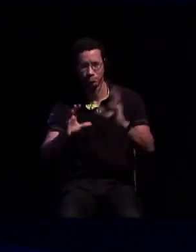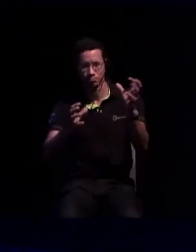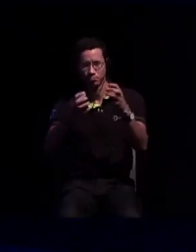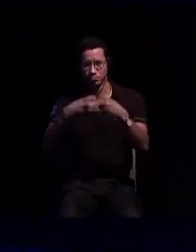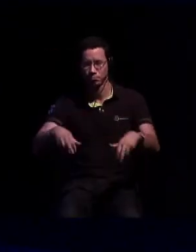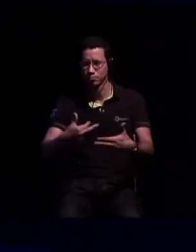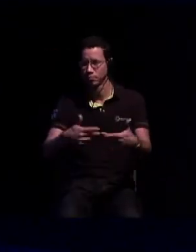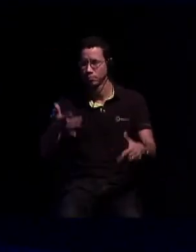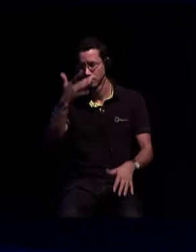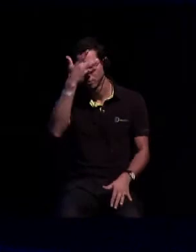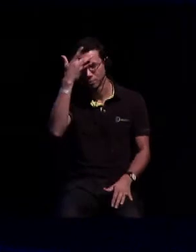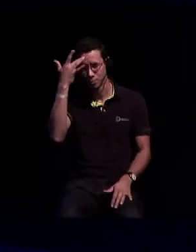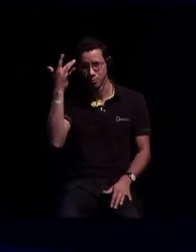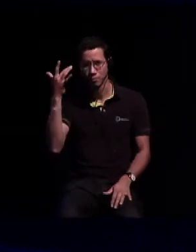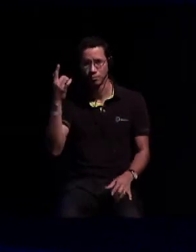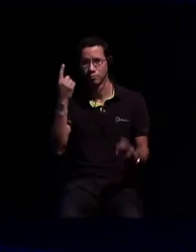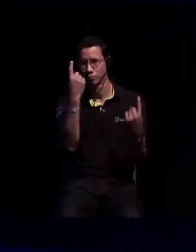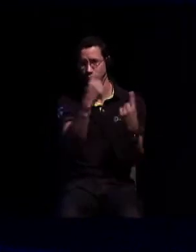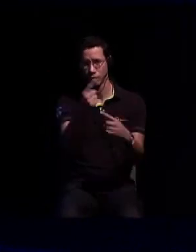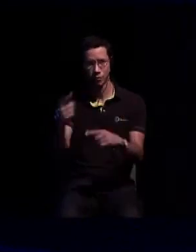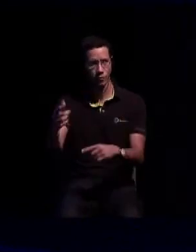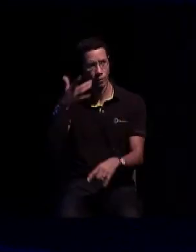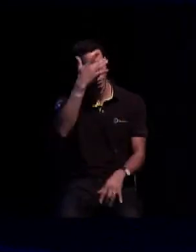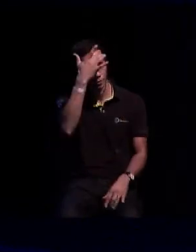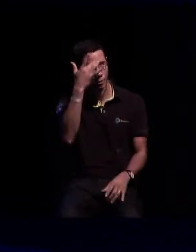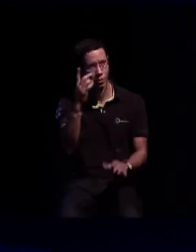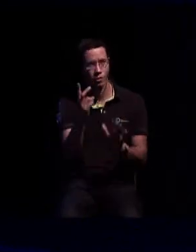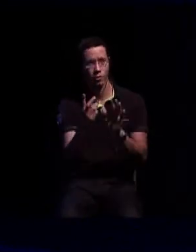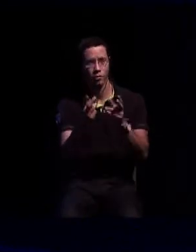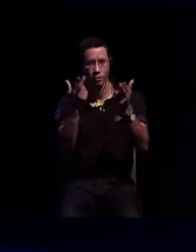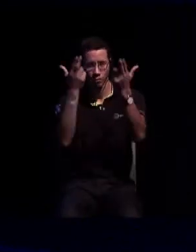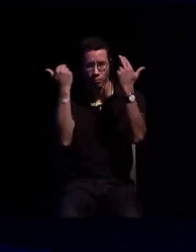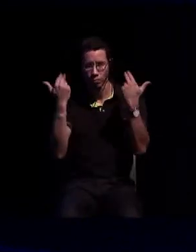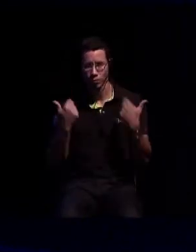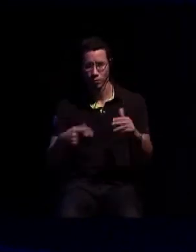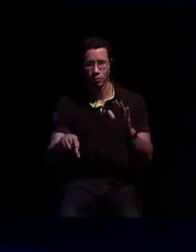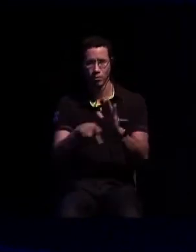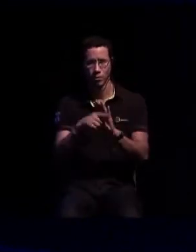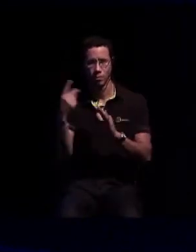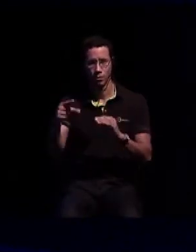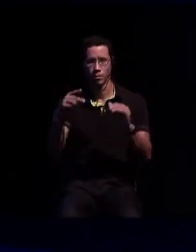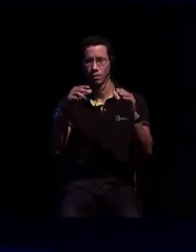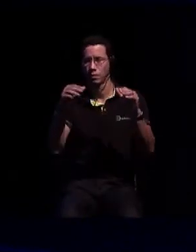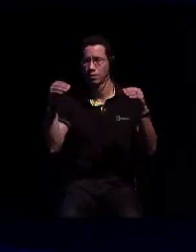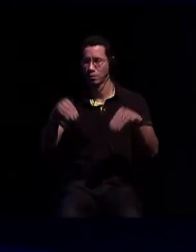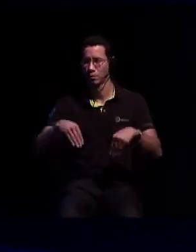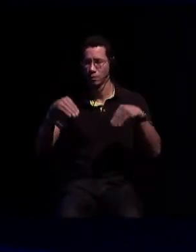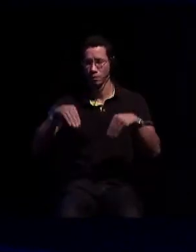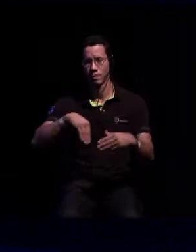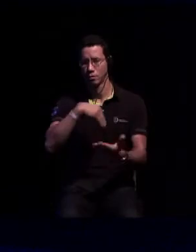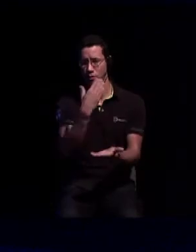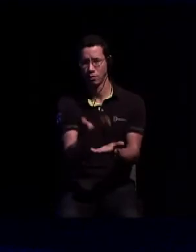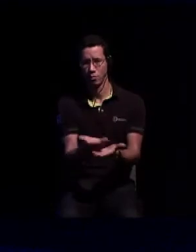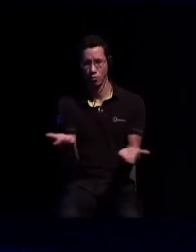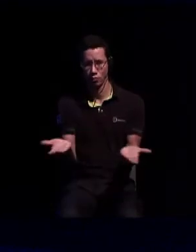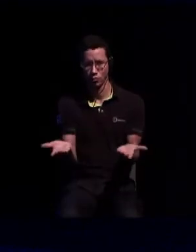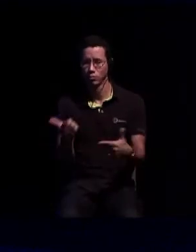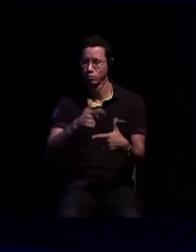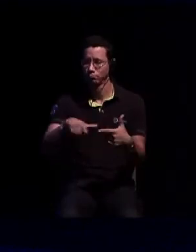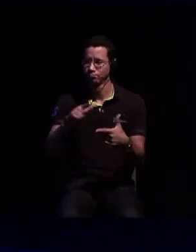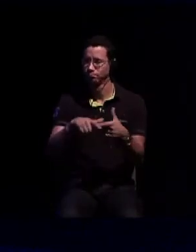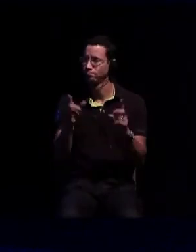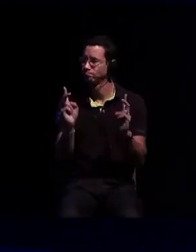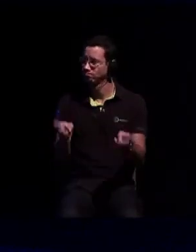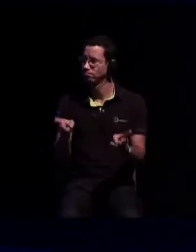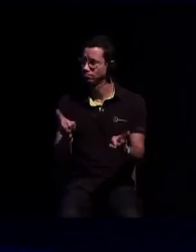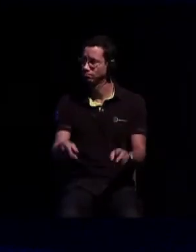people, the indigenous people of Australia. And this is a real problem for the country. These other images evoke Aboriginal